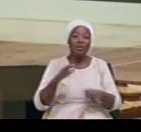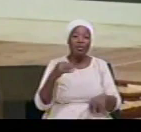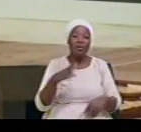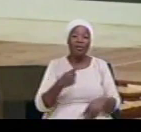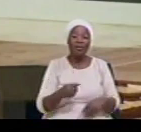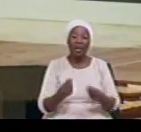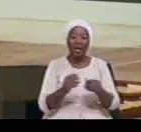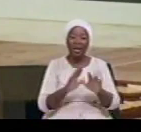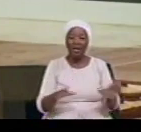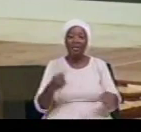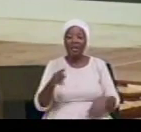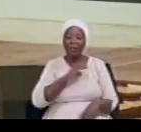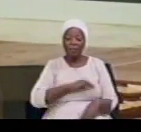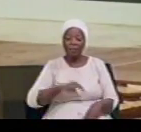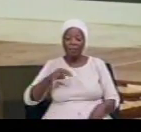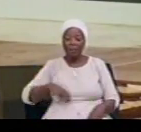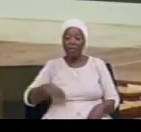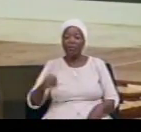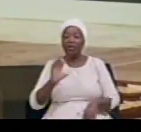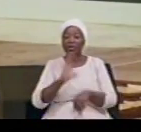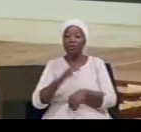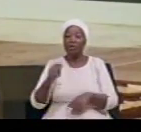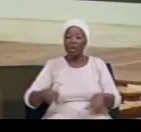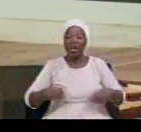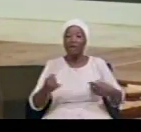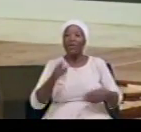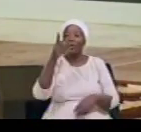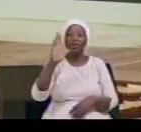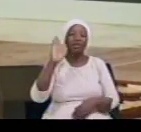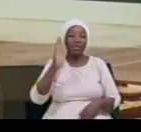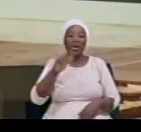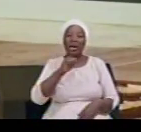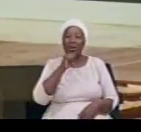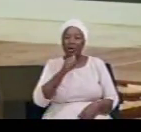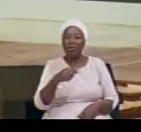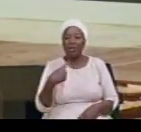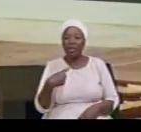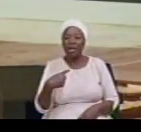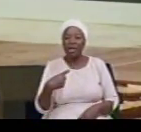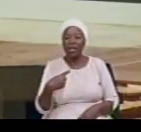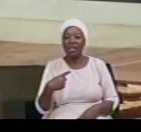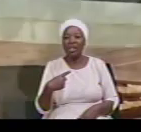the living God shall not say,